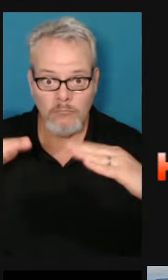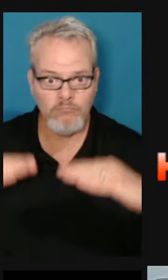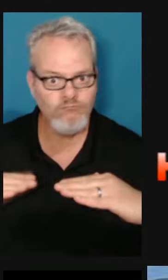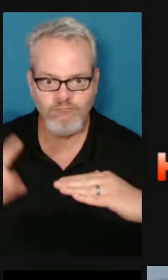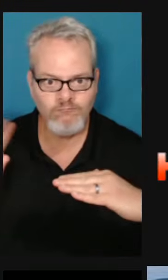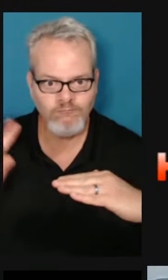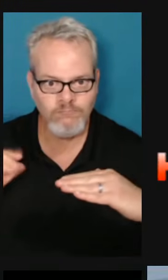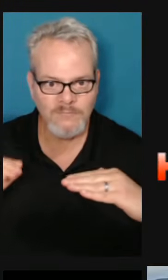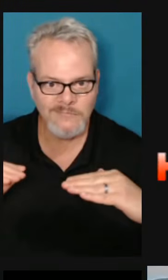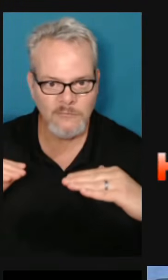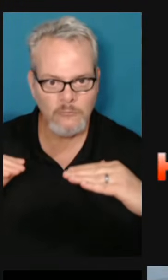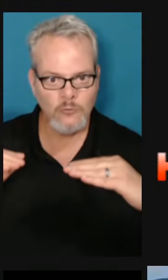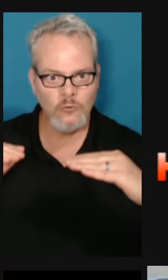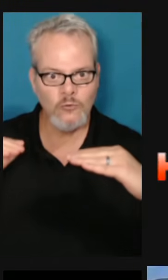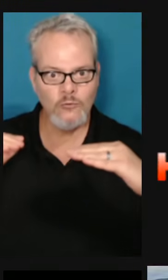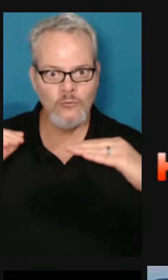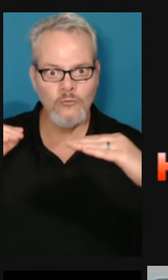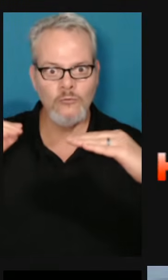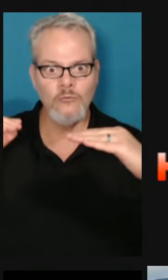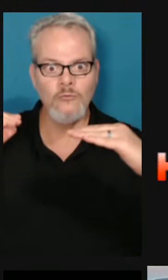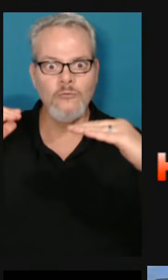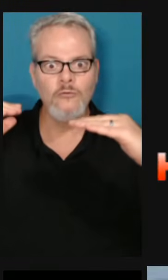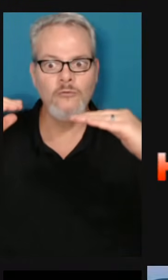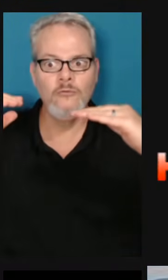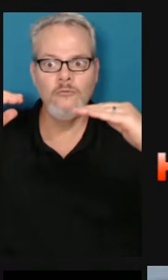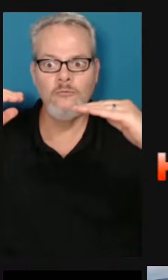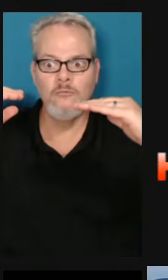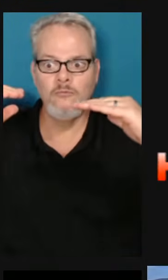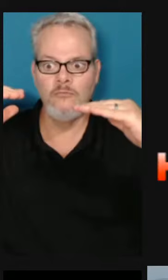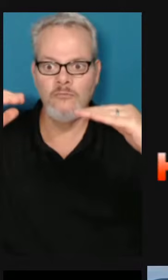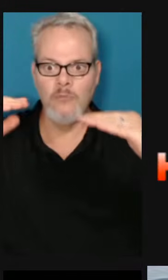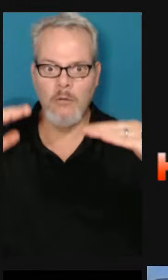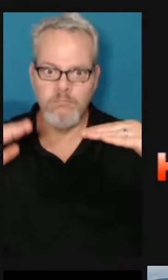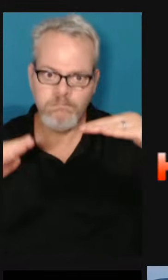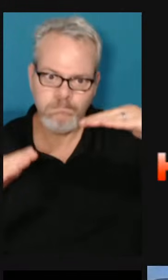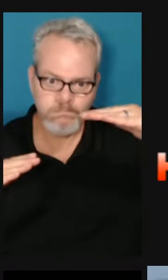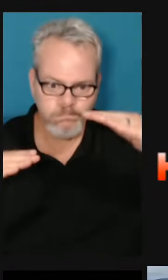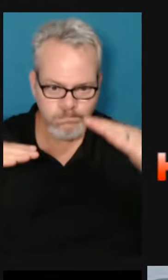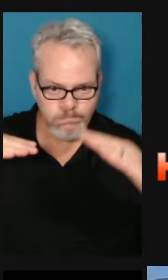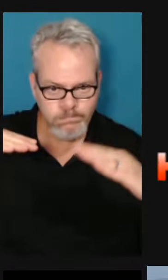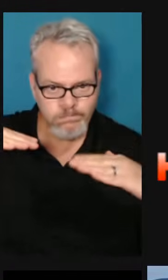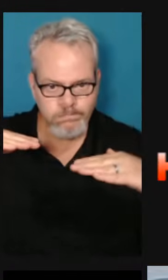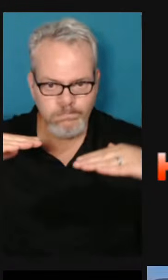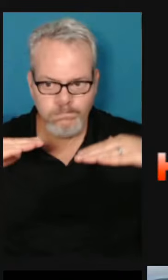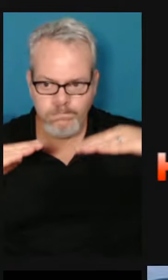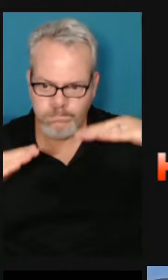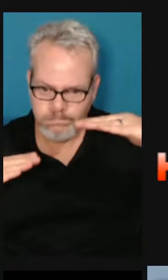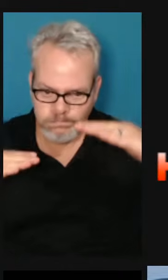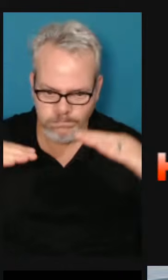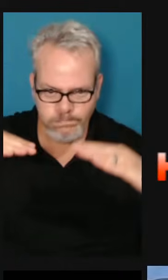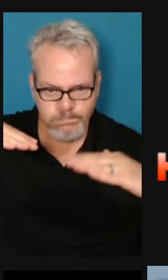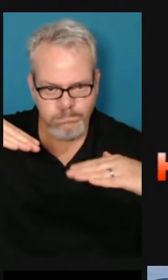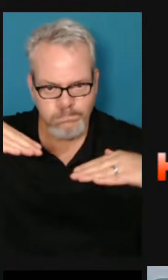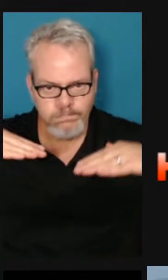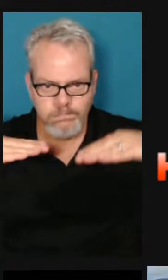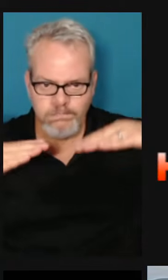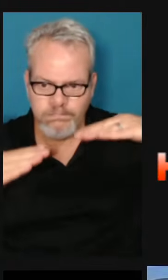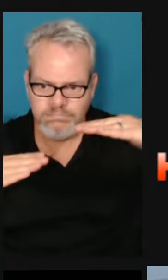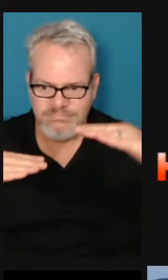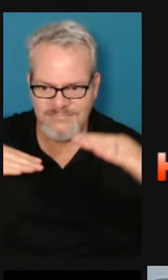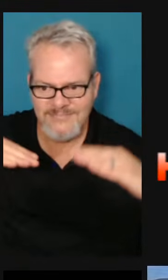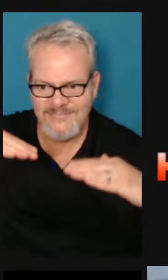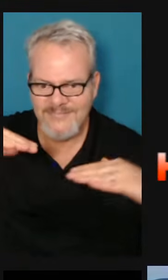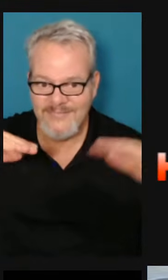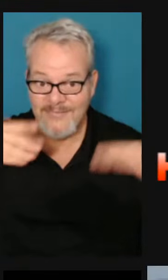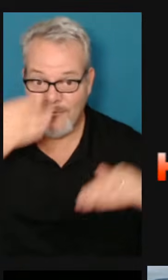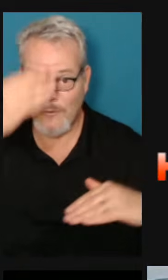as this thing, it's like a seesaw right there. It's like tipping in the foreground down, and in the middle of the crater it's